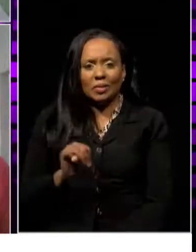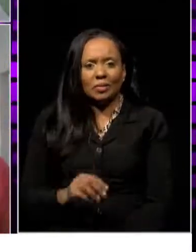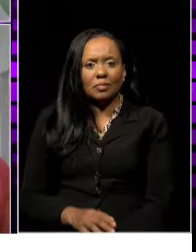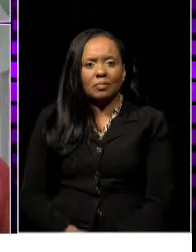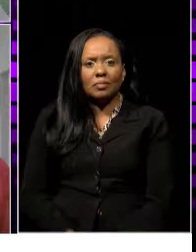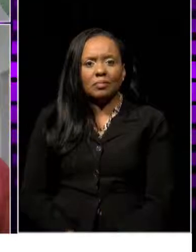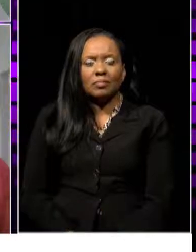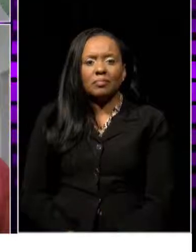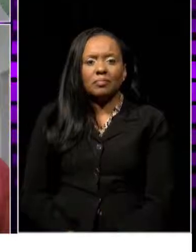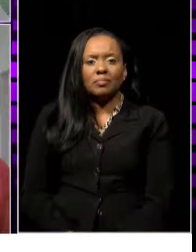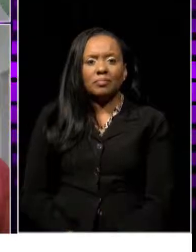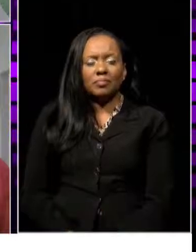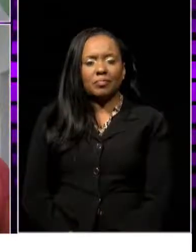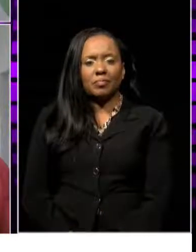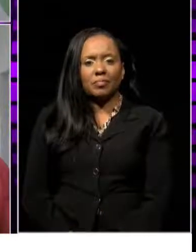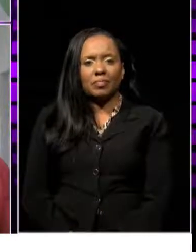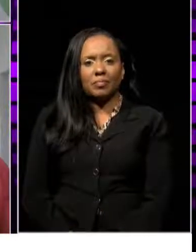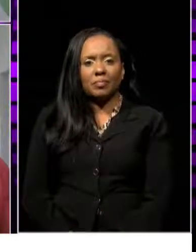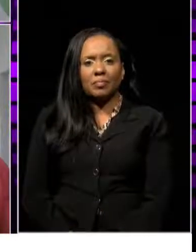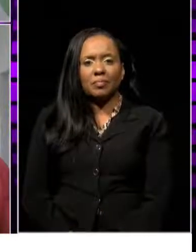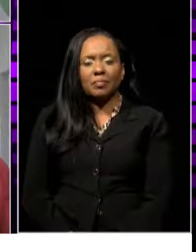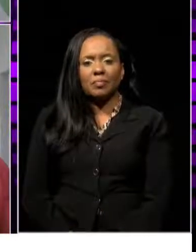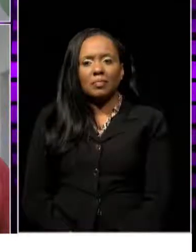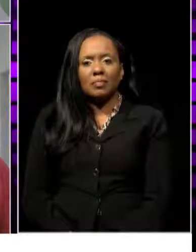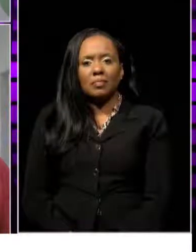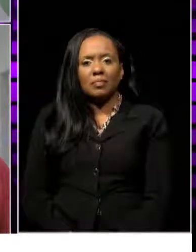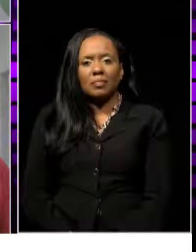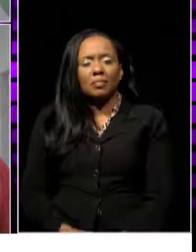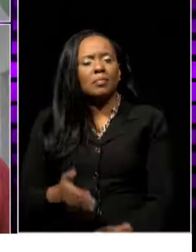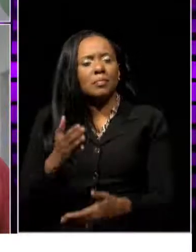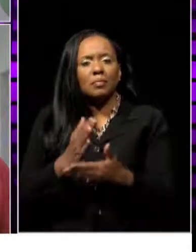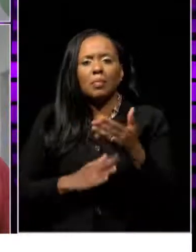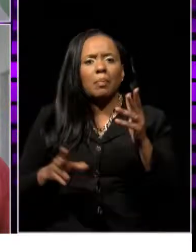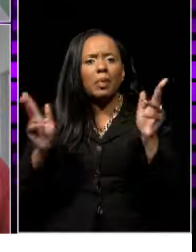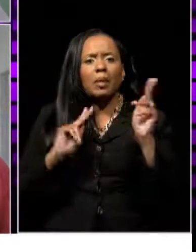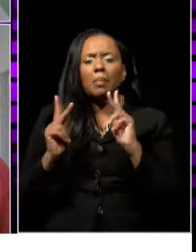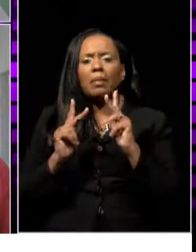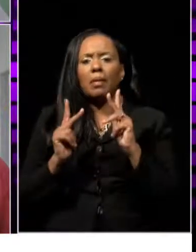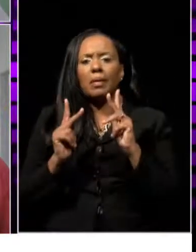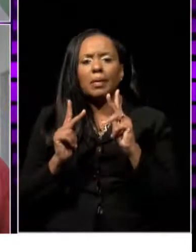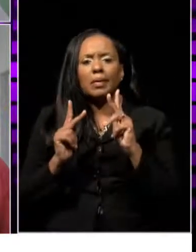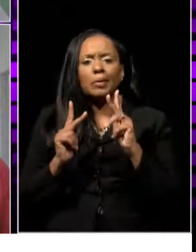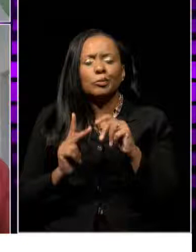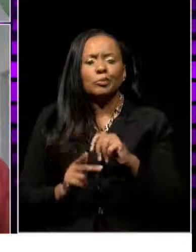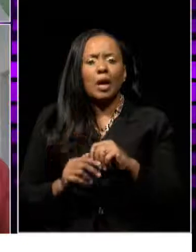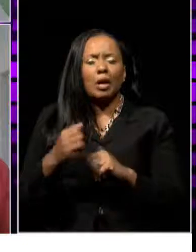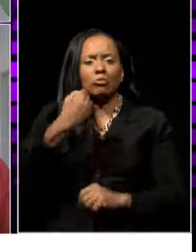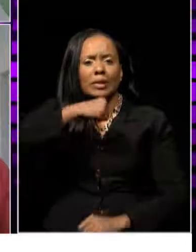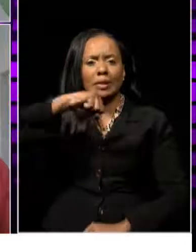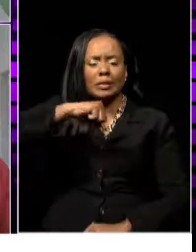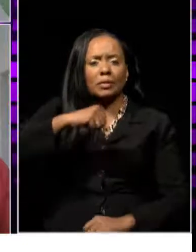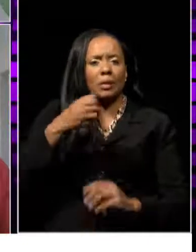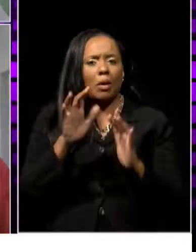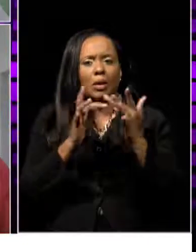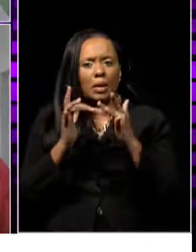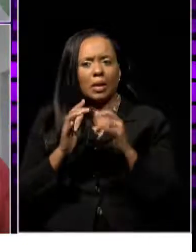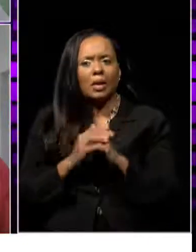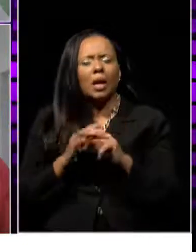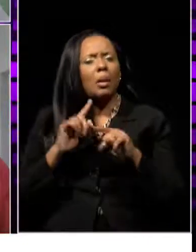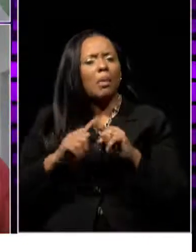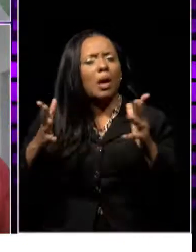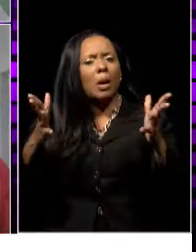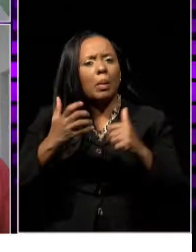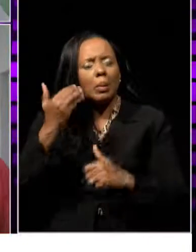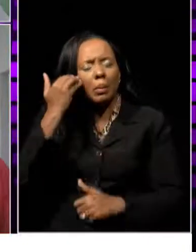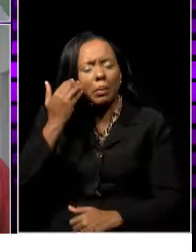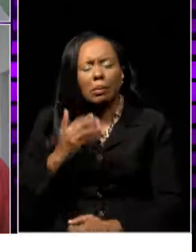and it's even led to some online protests, I would say. So I want to know, what has been your experience